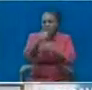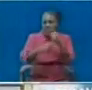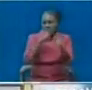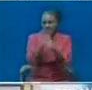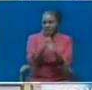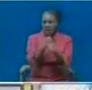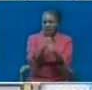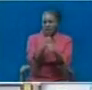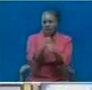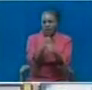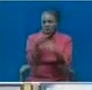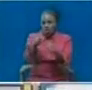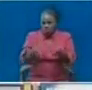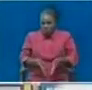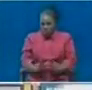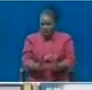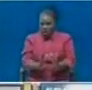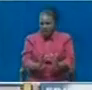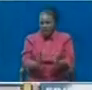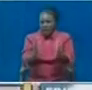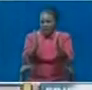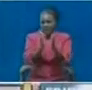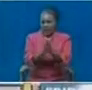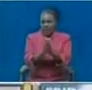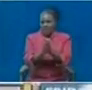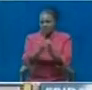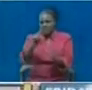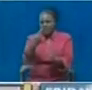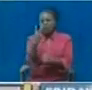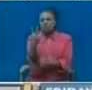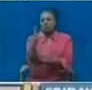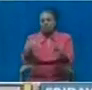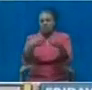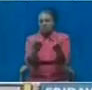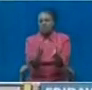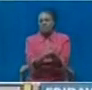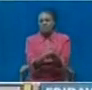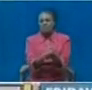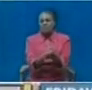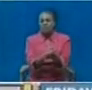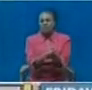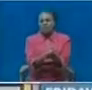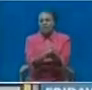born. And then Geuza the first two. What does that even mean?